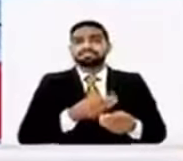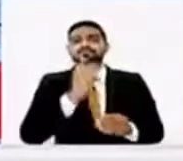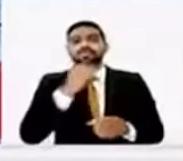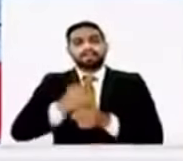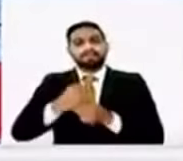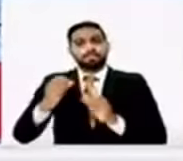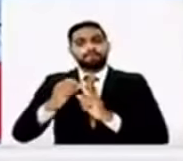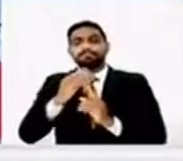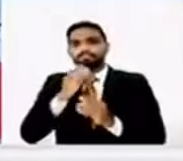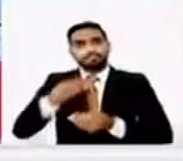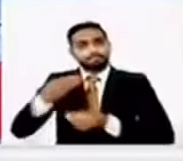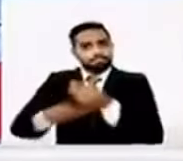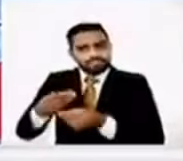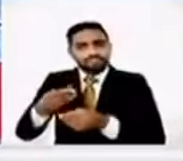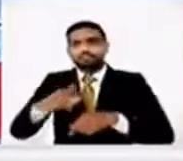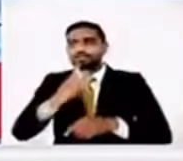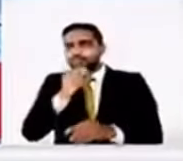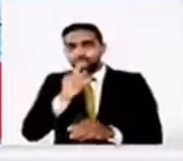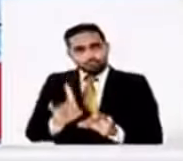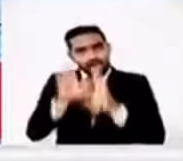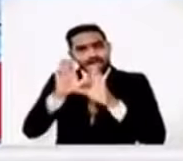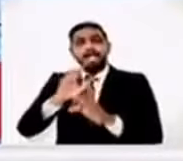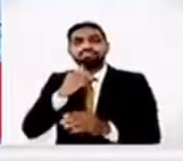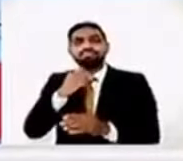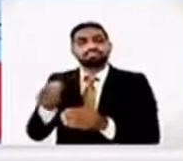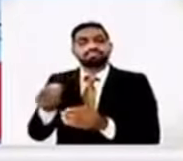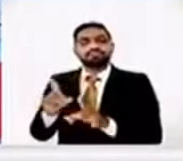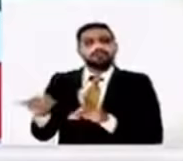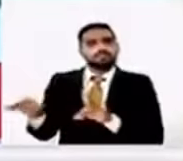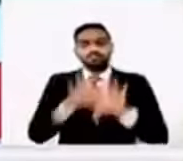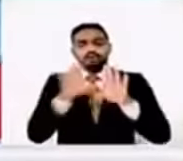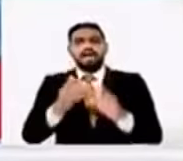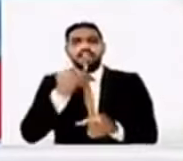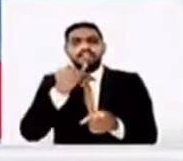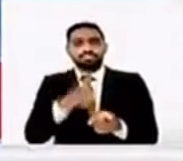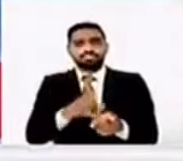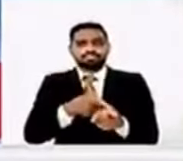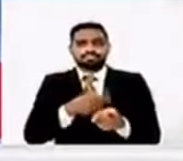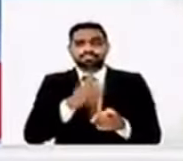all formats. One key area, Zulfik, is the